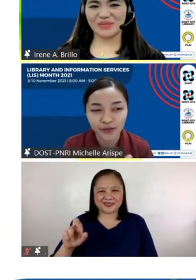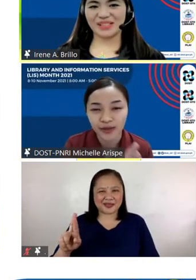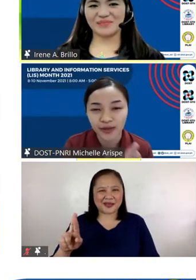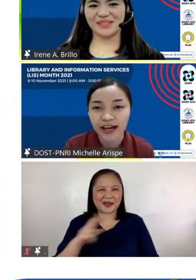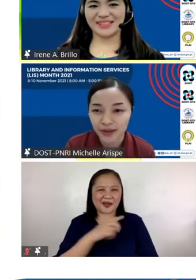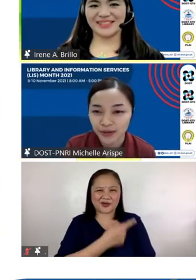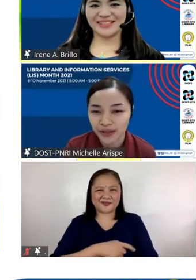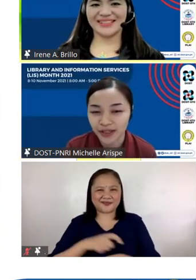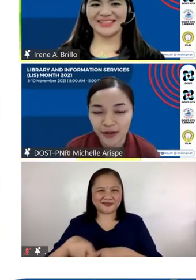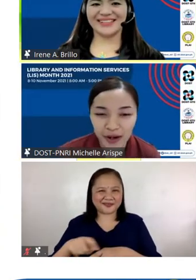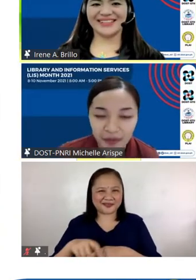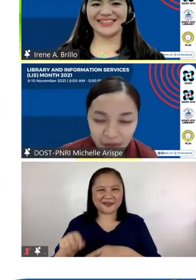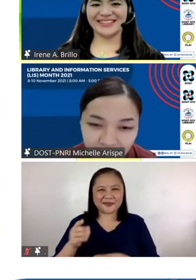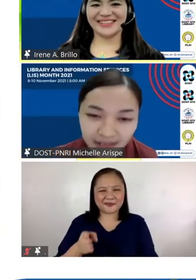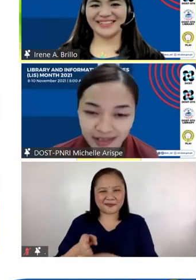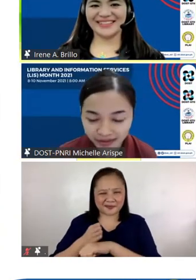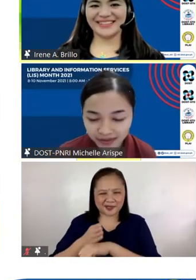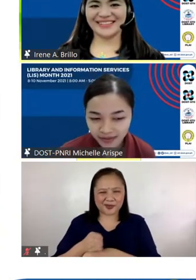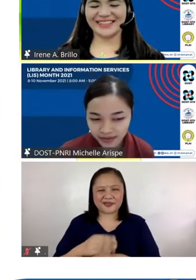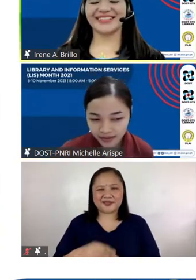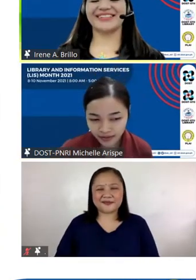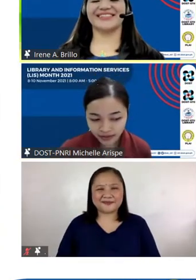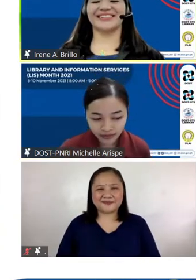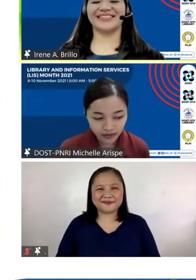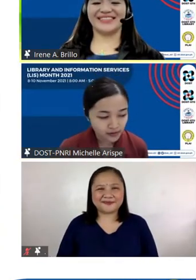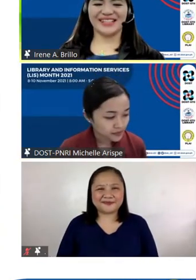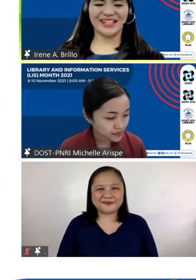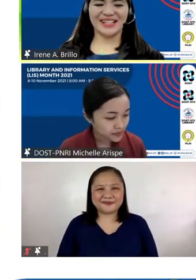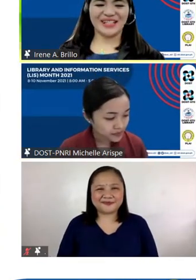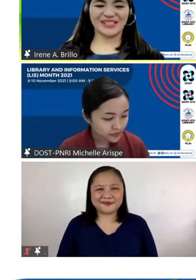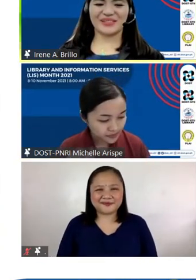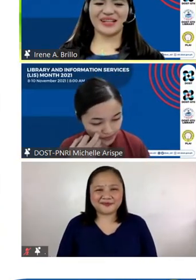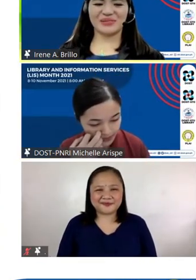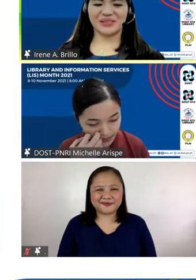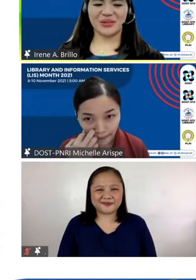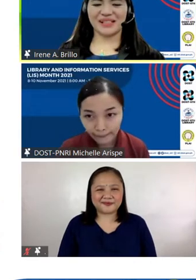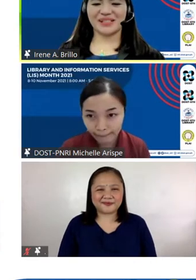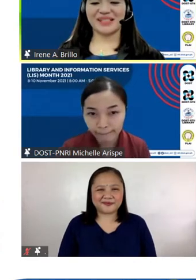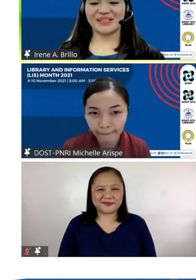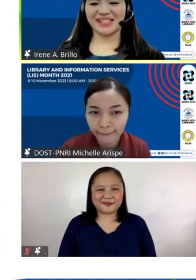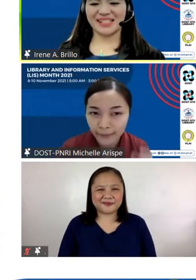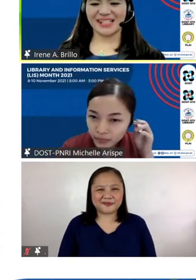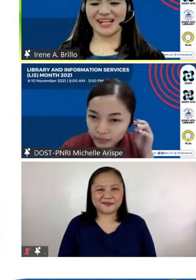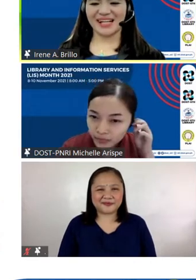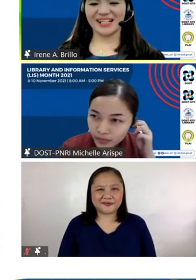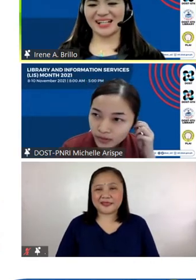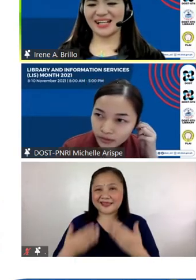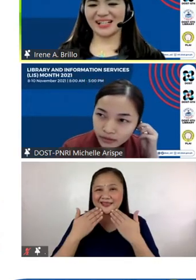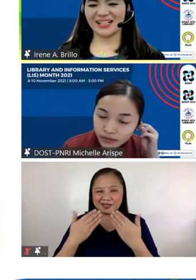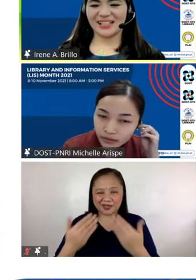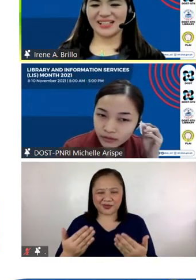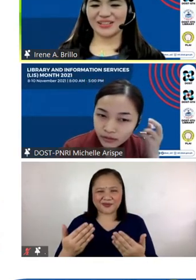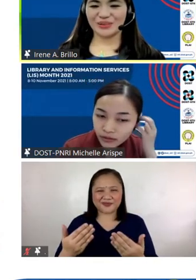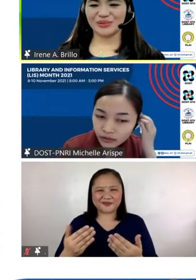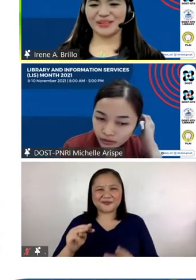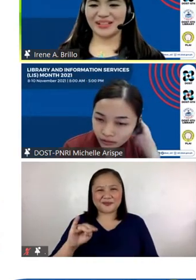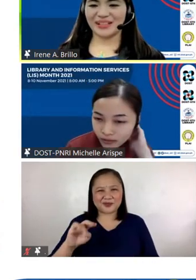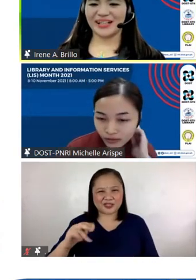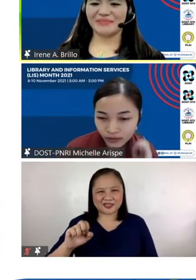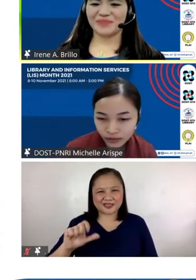you so much. Sorry, to Bataan Nuclear Power Plant. Ayan. So, thank you so much, Ms. Michelle.